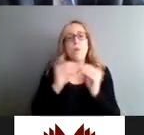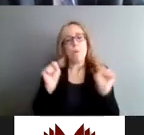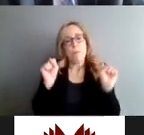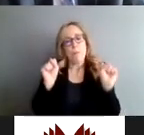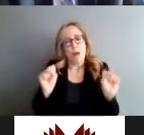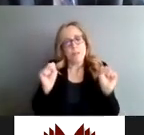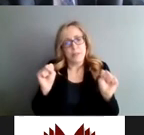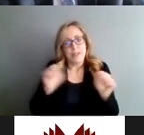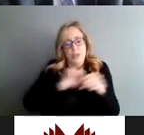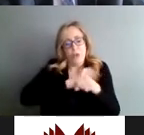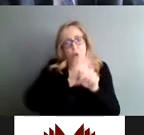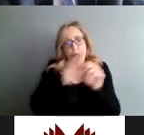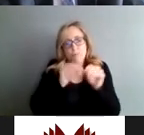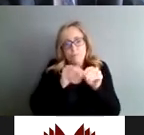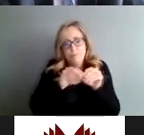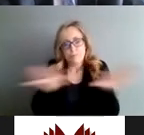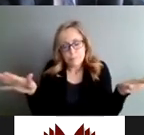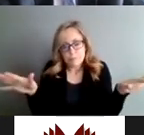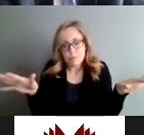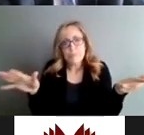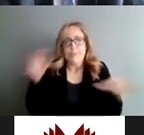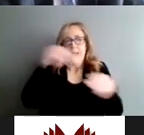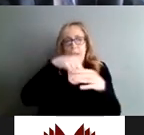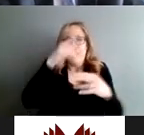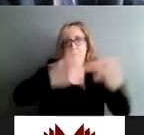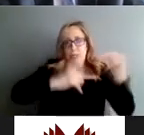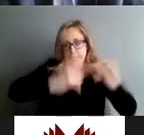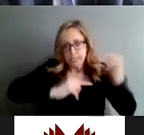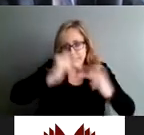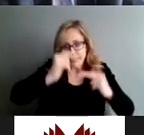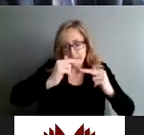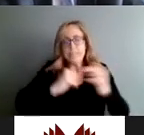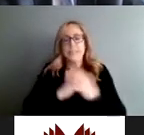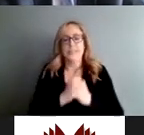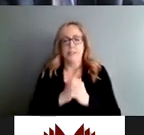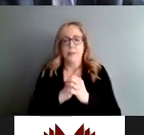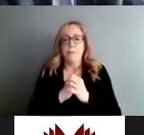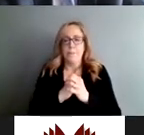that COVID could spread amongst the buildings, and people that have